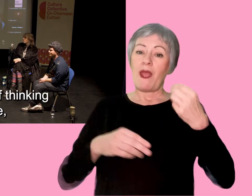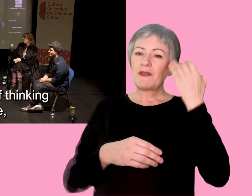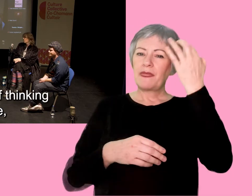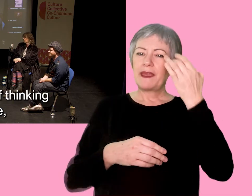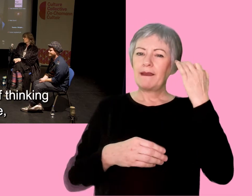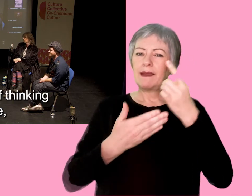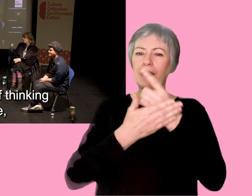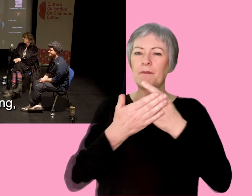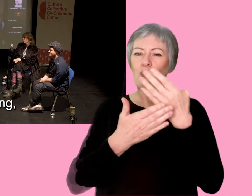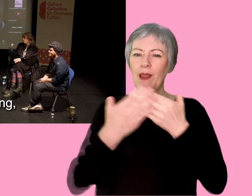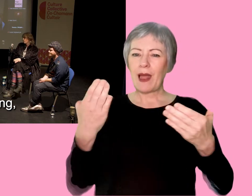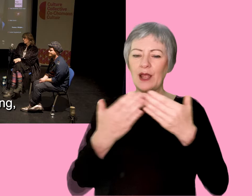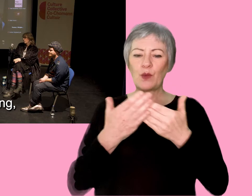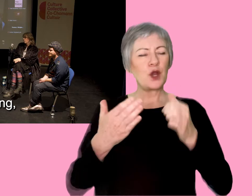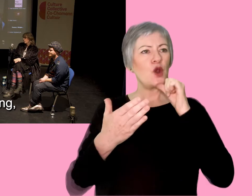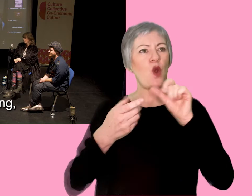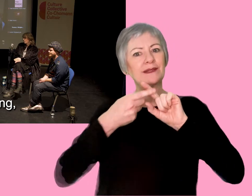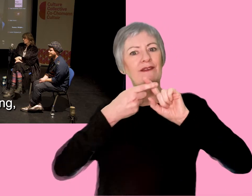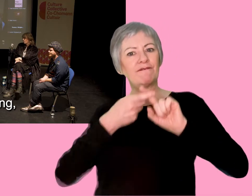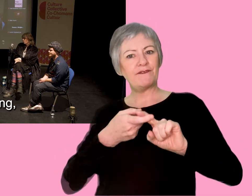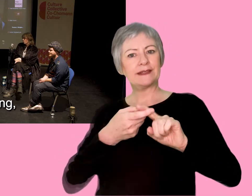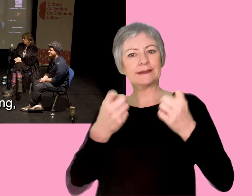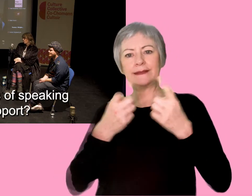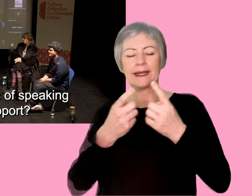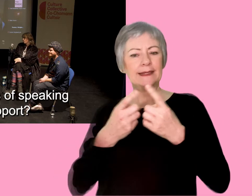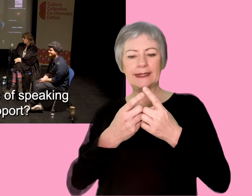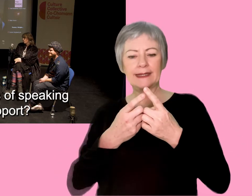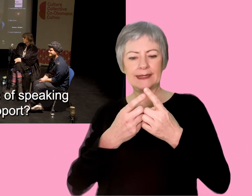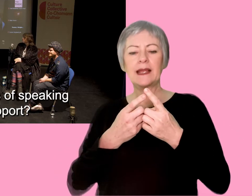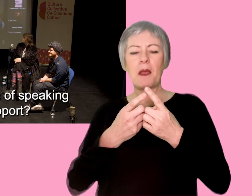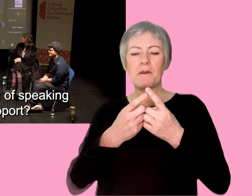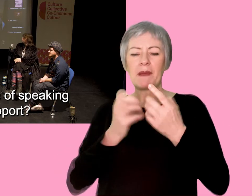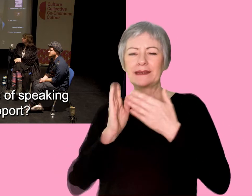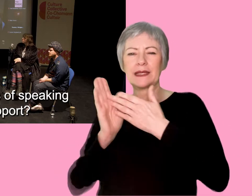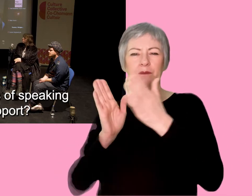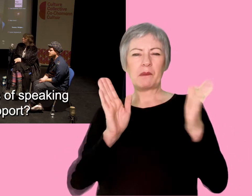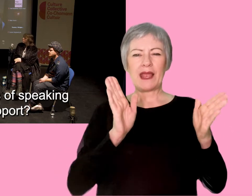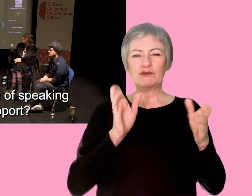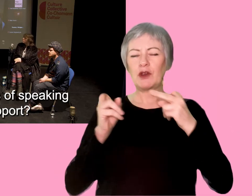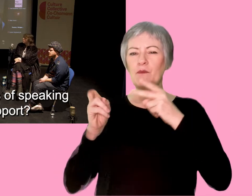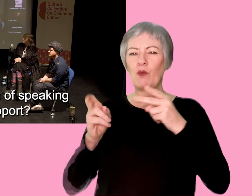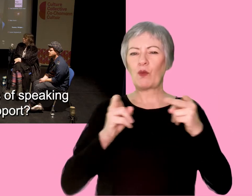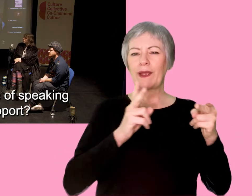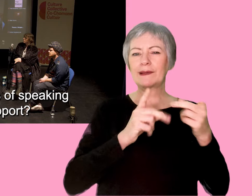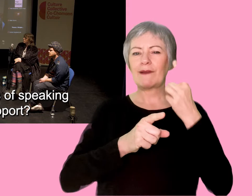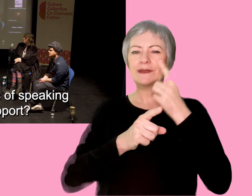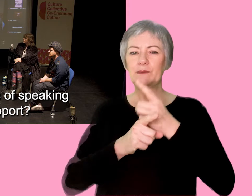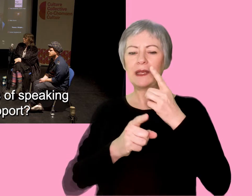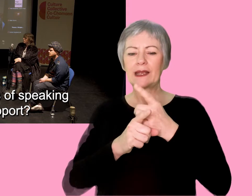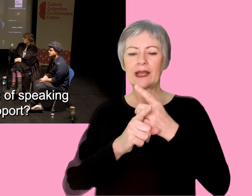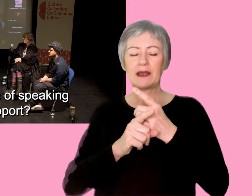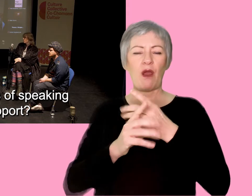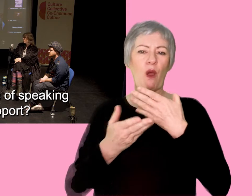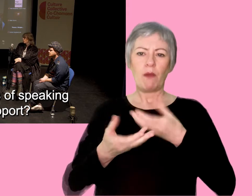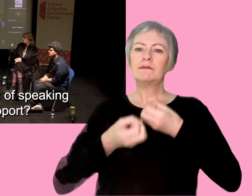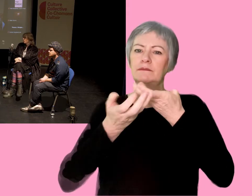about language, not as a fixed thing, but as a spectrum of ways of speaking that all